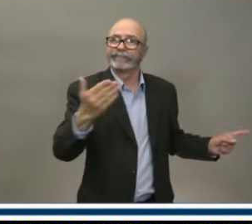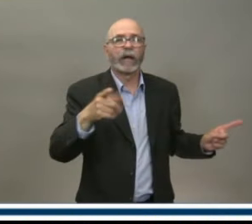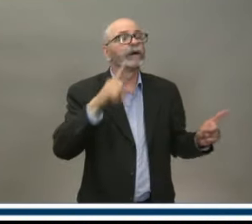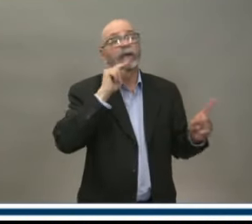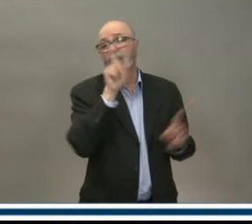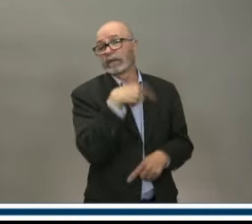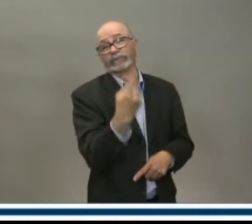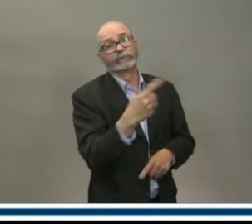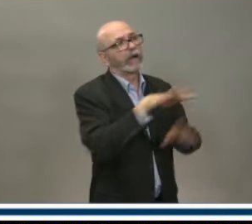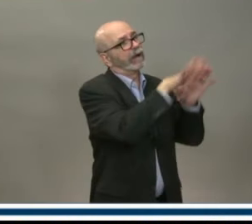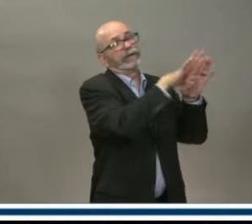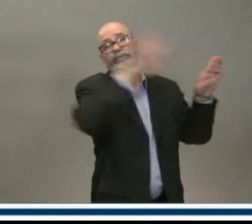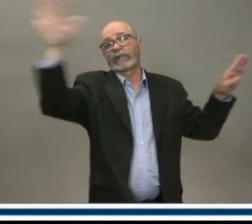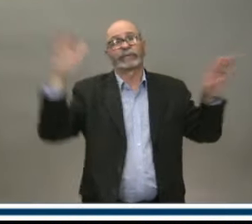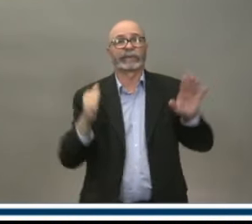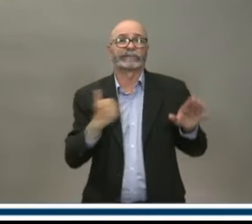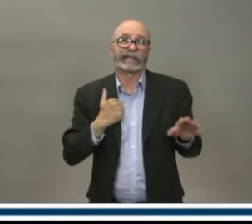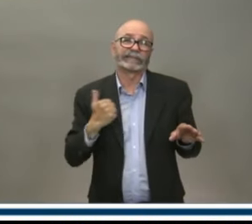keep coming back to